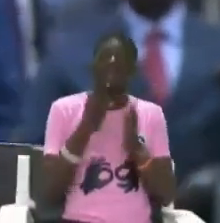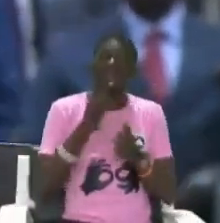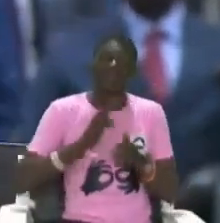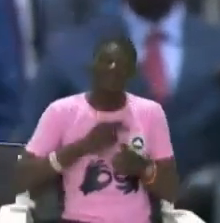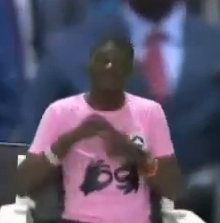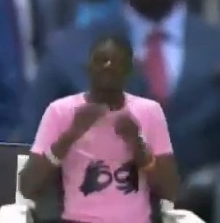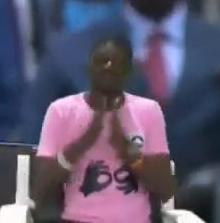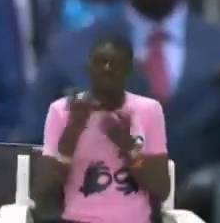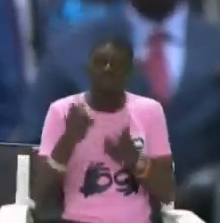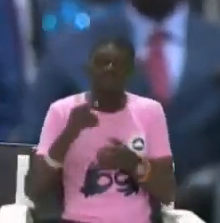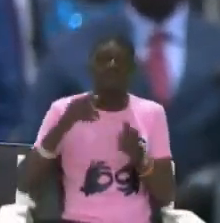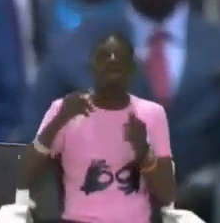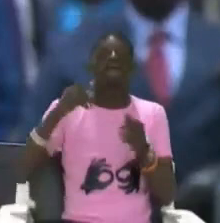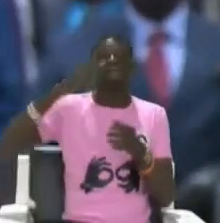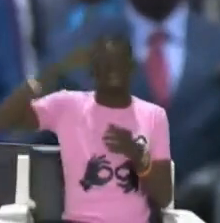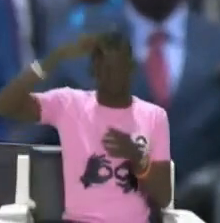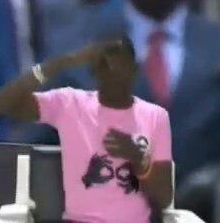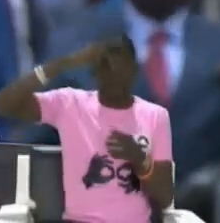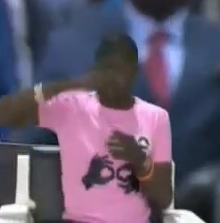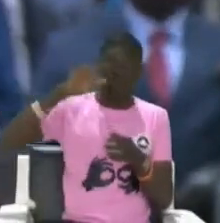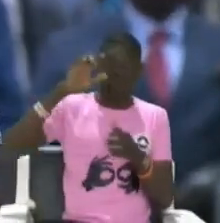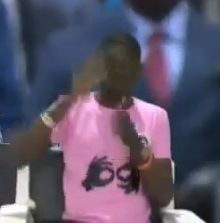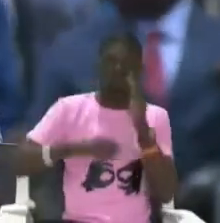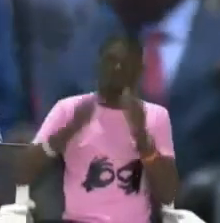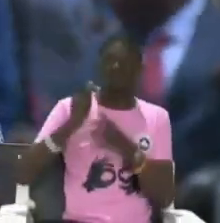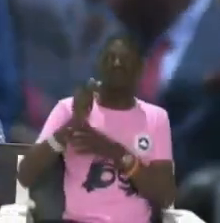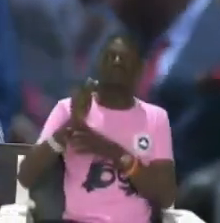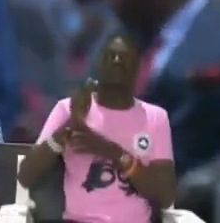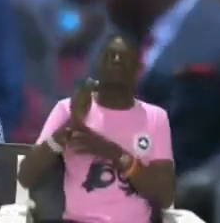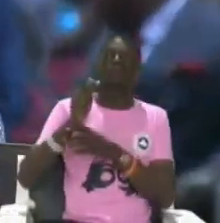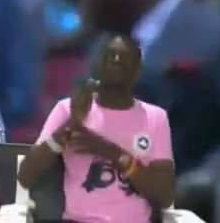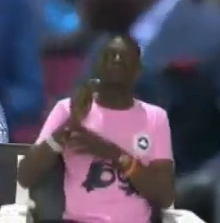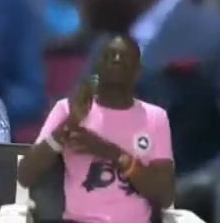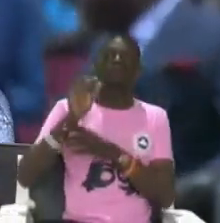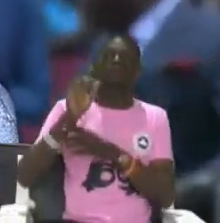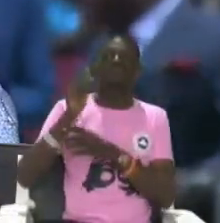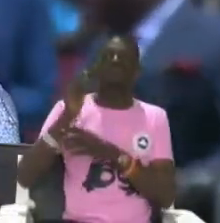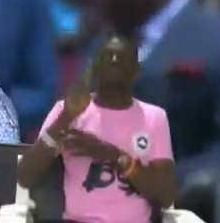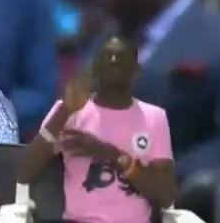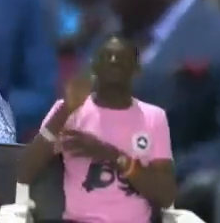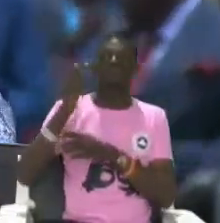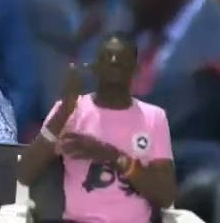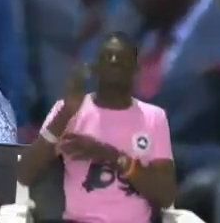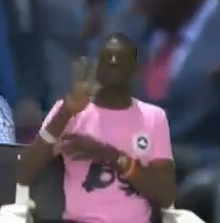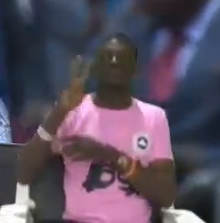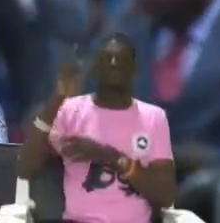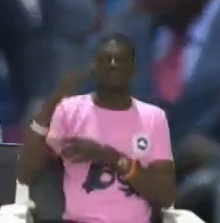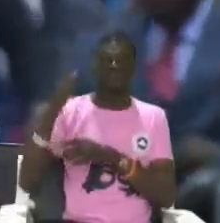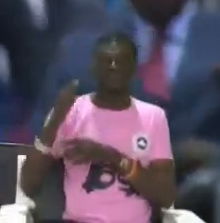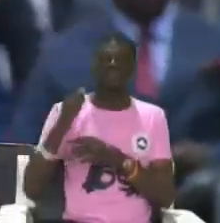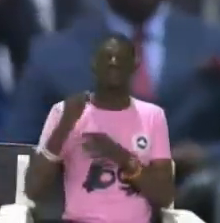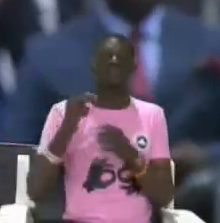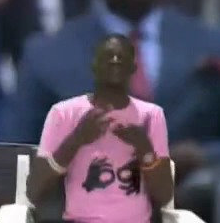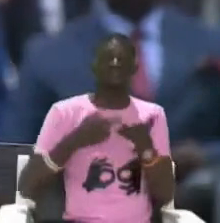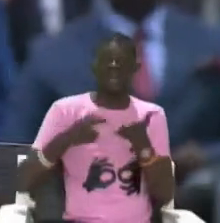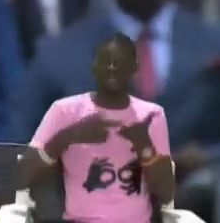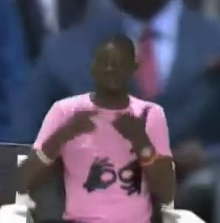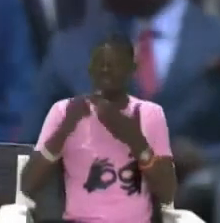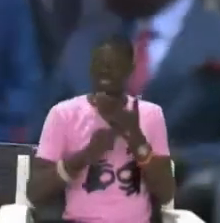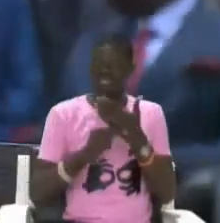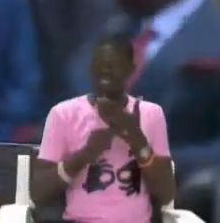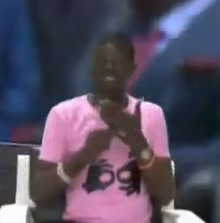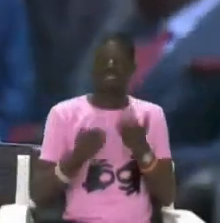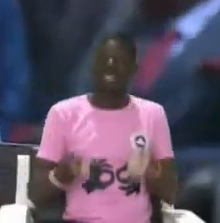Proverbs chapter 14, verse 34, that righteousness exalts the nation, but sin is a reproach to any